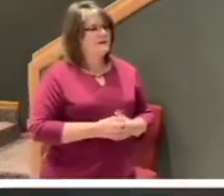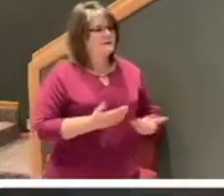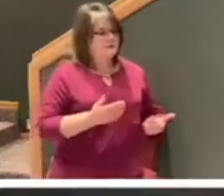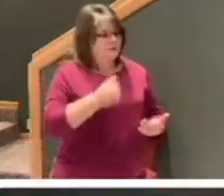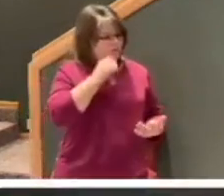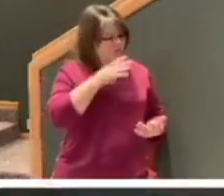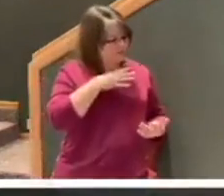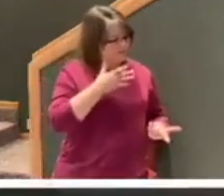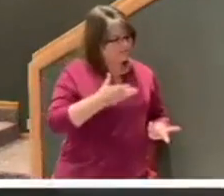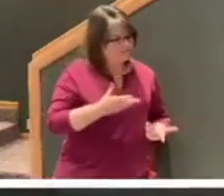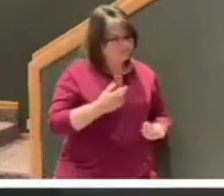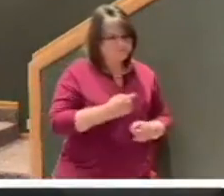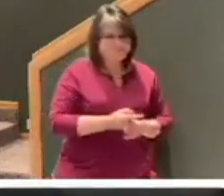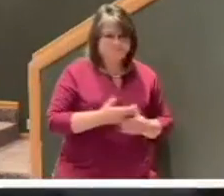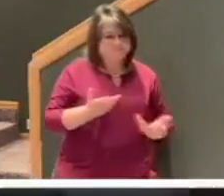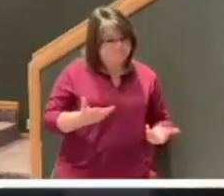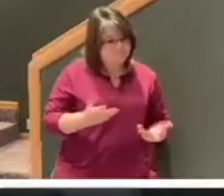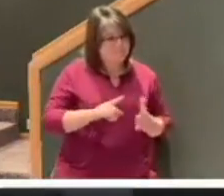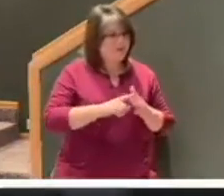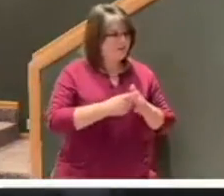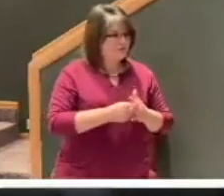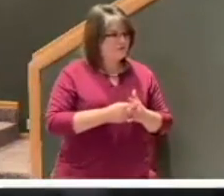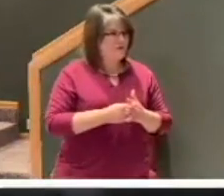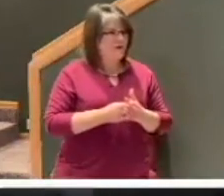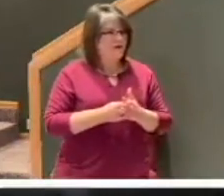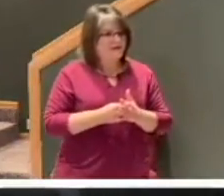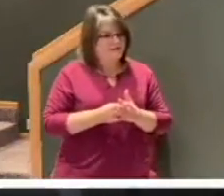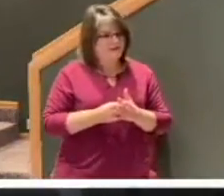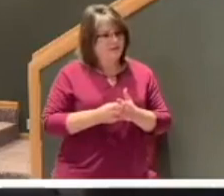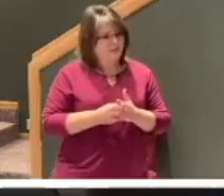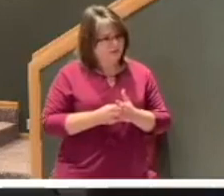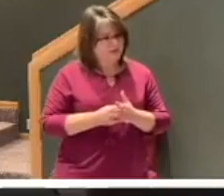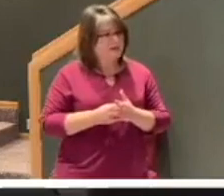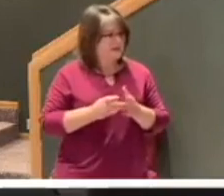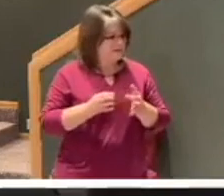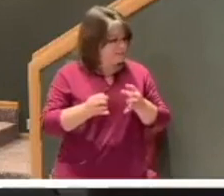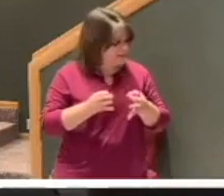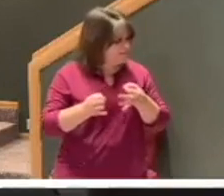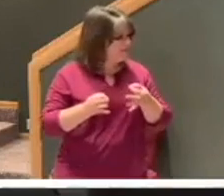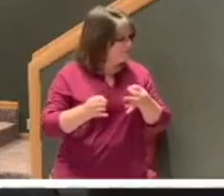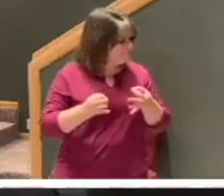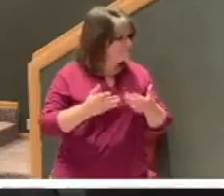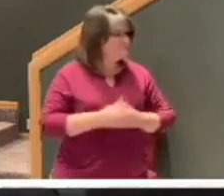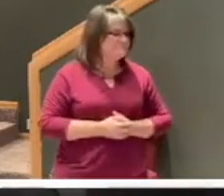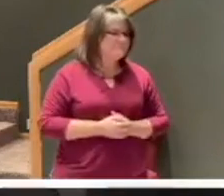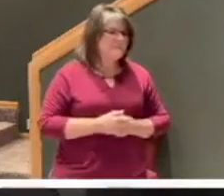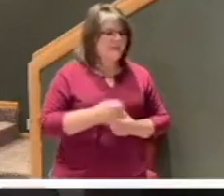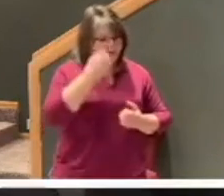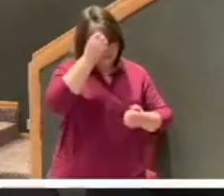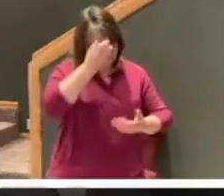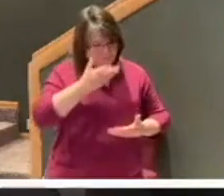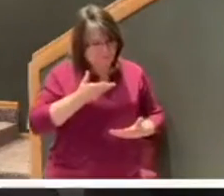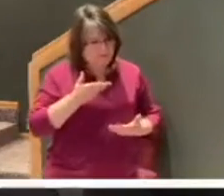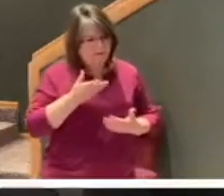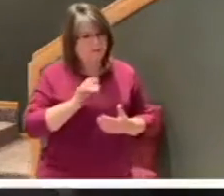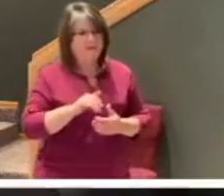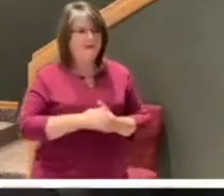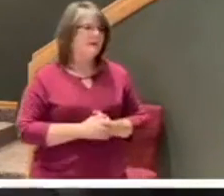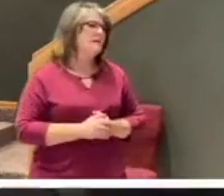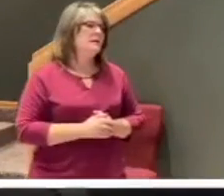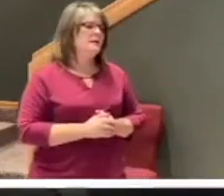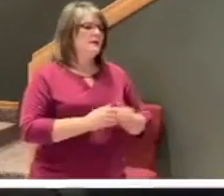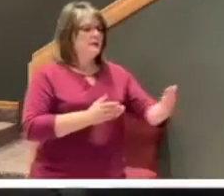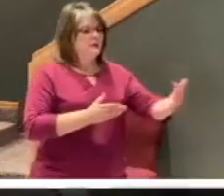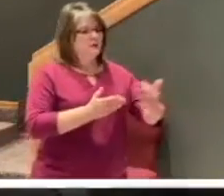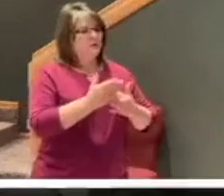of, you know, started spilling. And she told me that, over